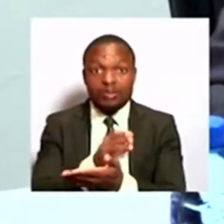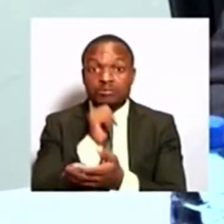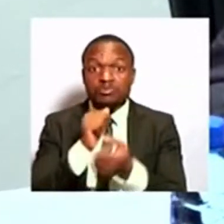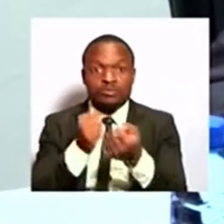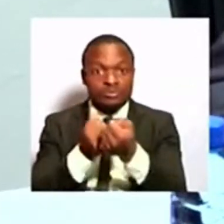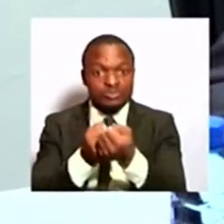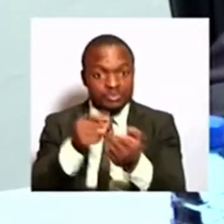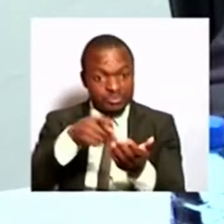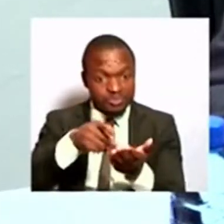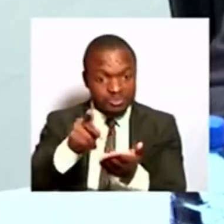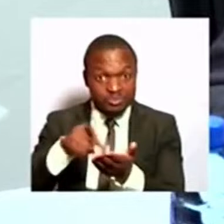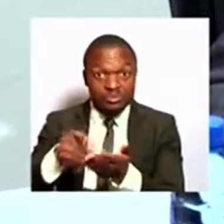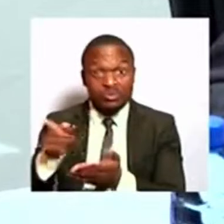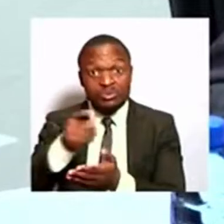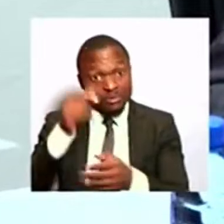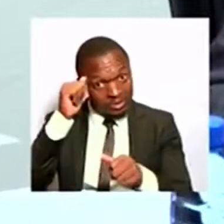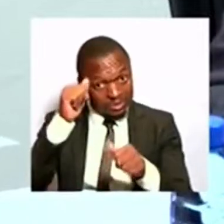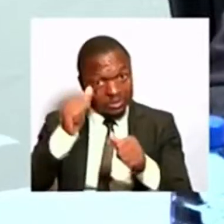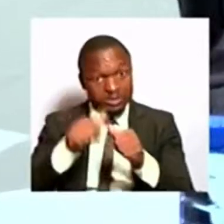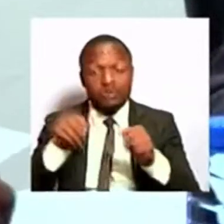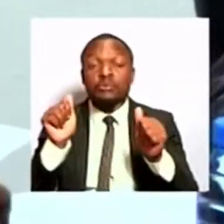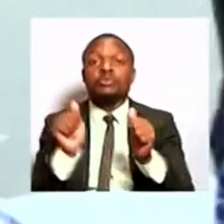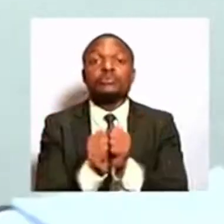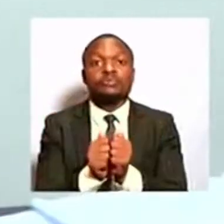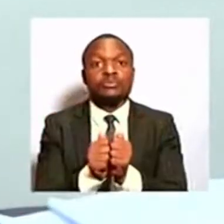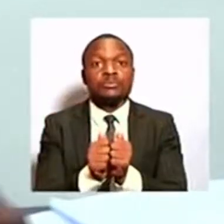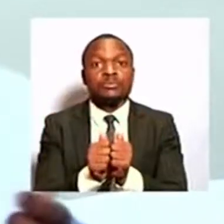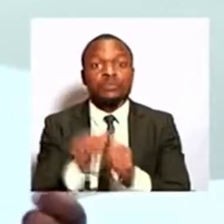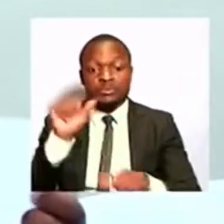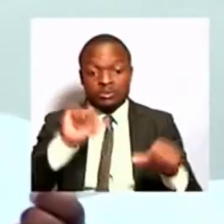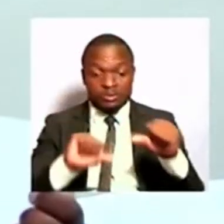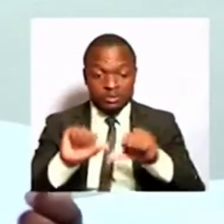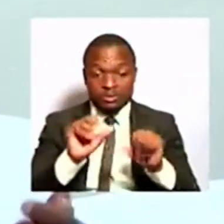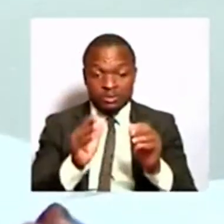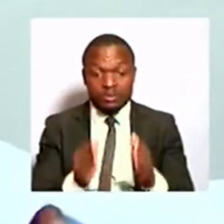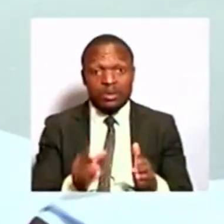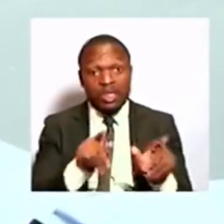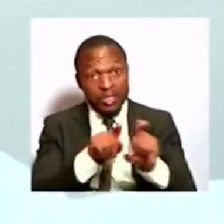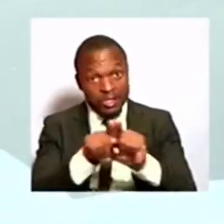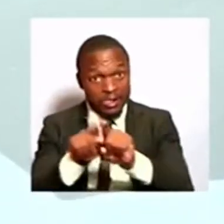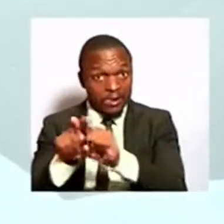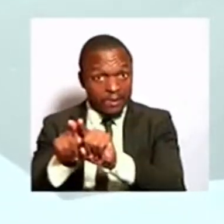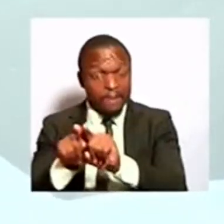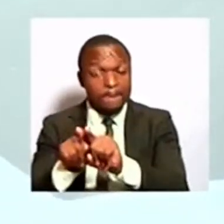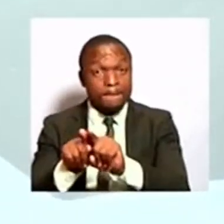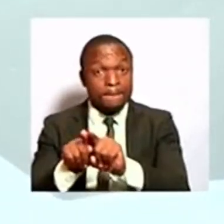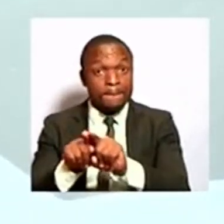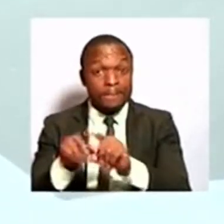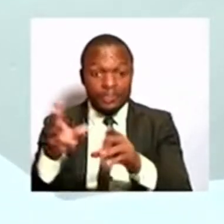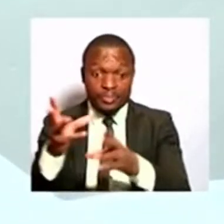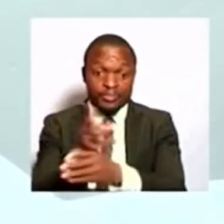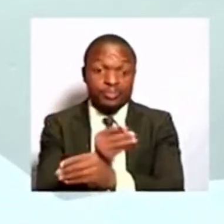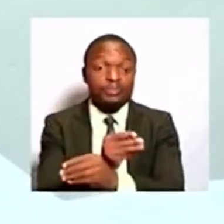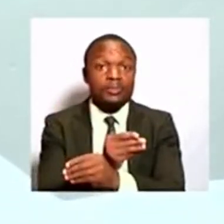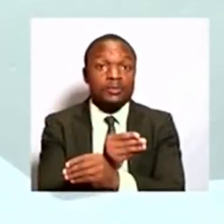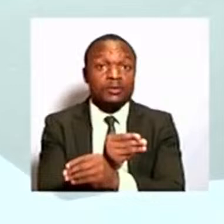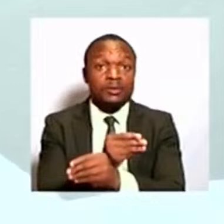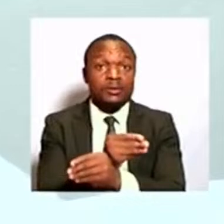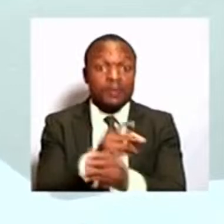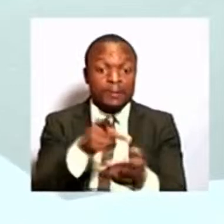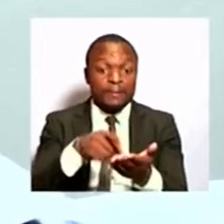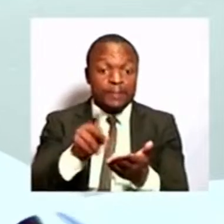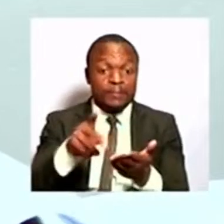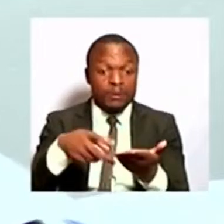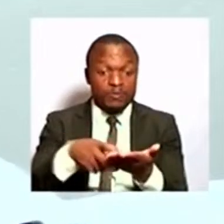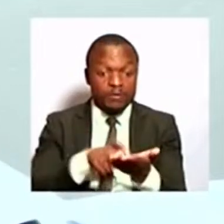payments, you resolved with the auditors and also the missing payment